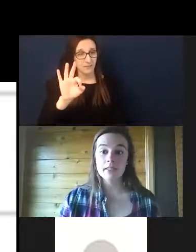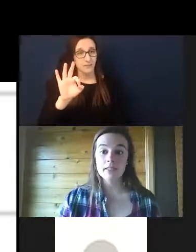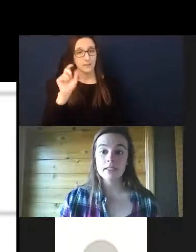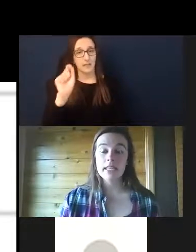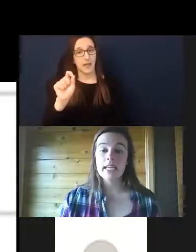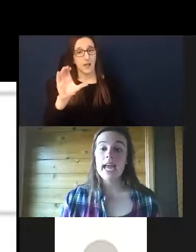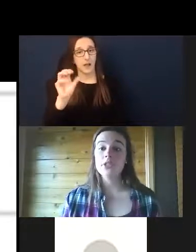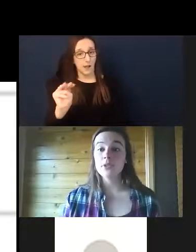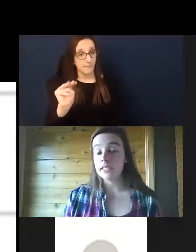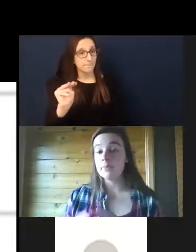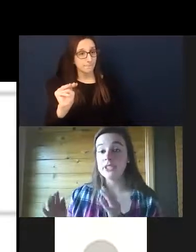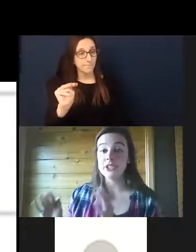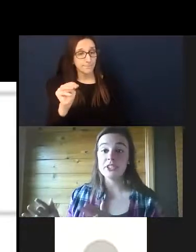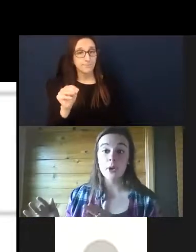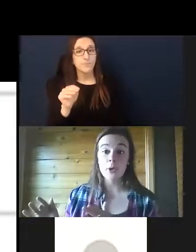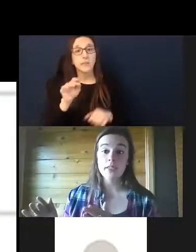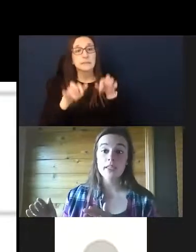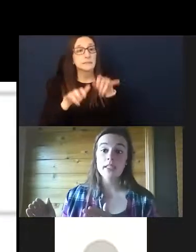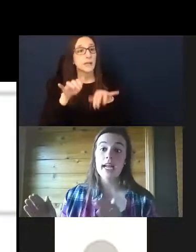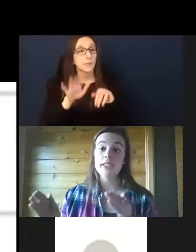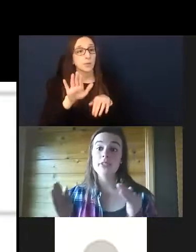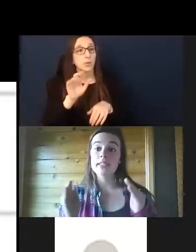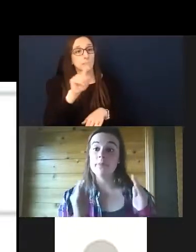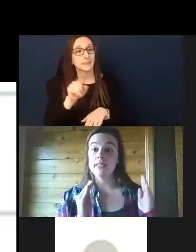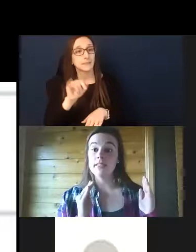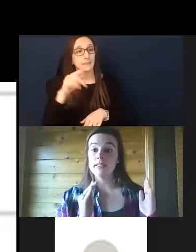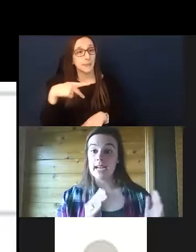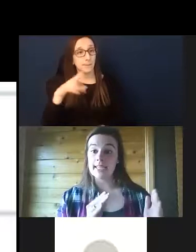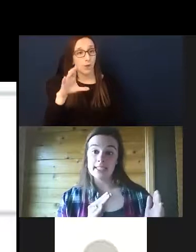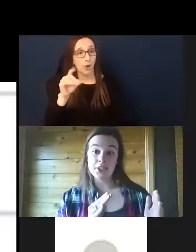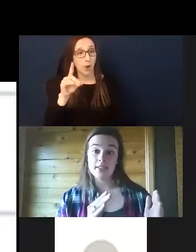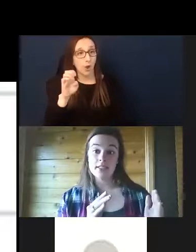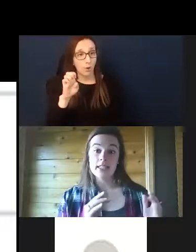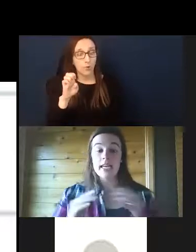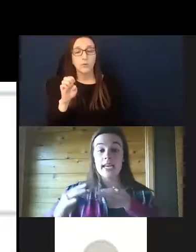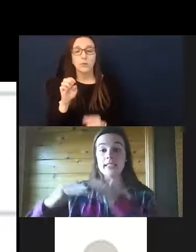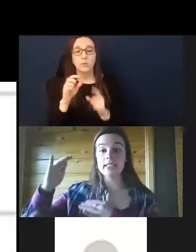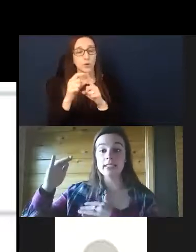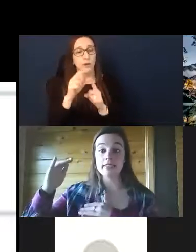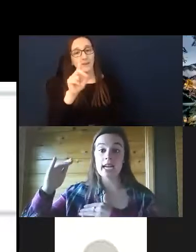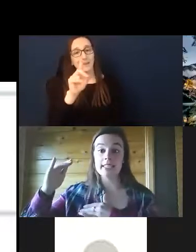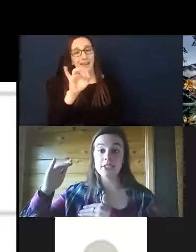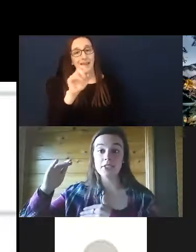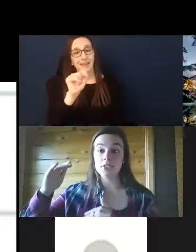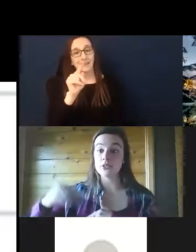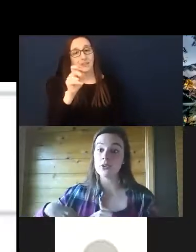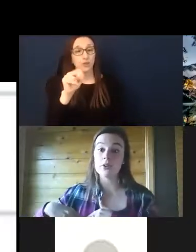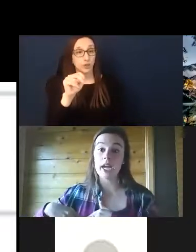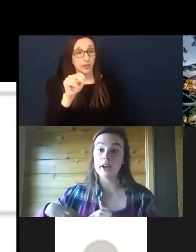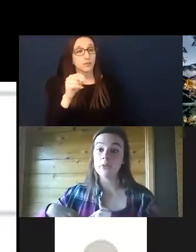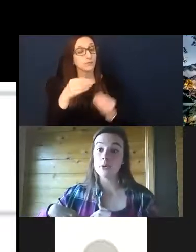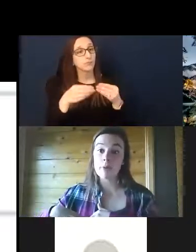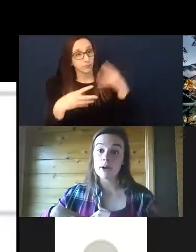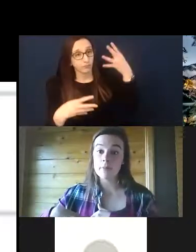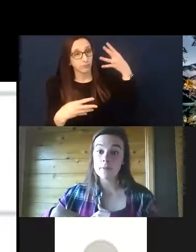HEALTHPROF.com, and you can type in your zip code, and you can type in dietitian, and a list of dietitians in your local